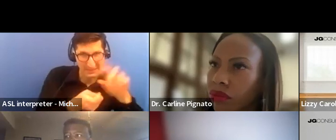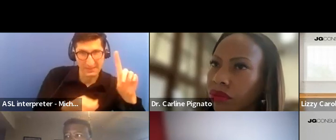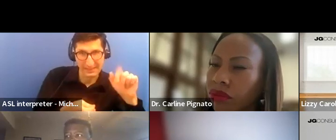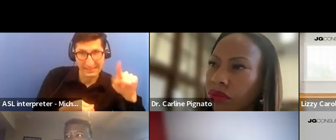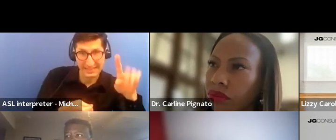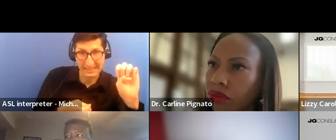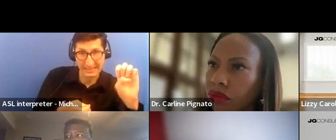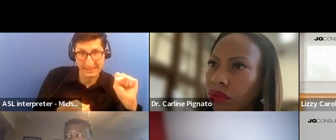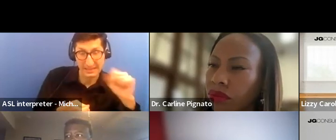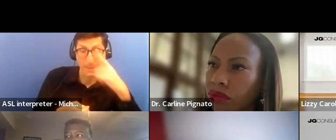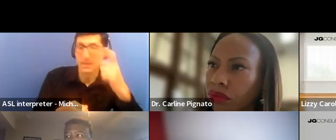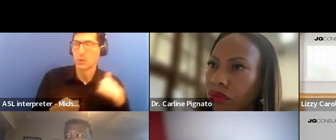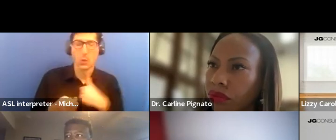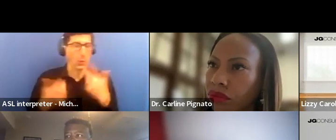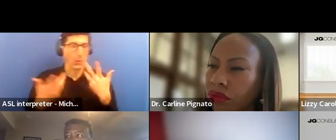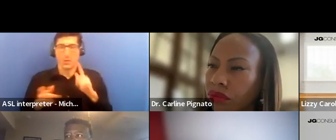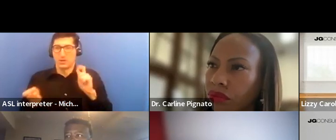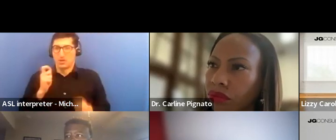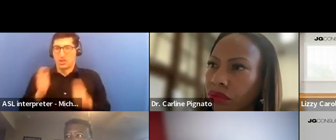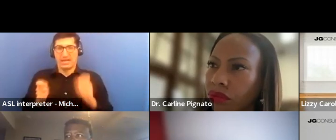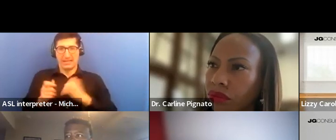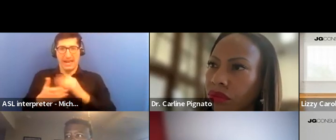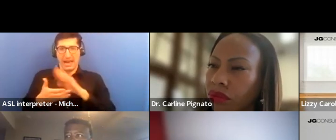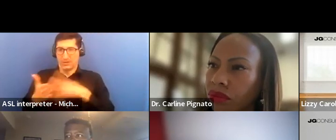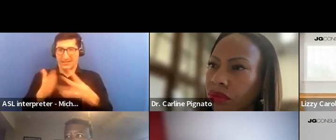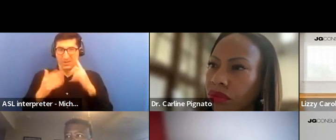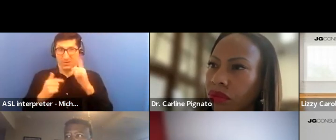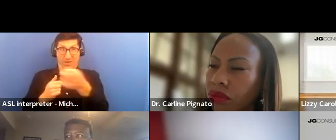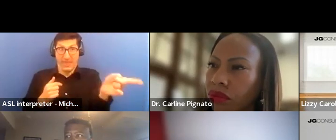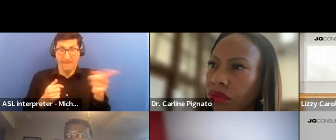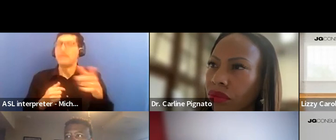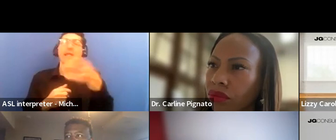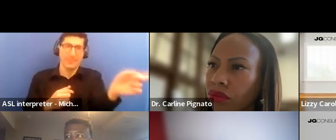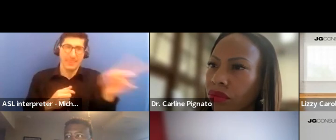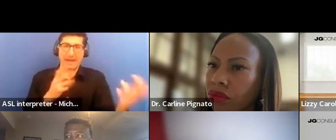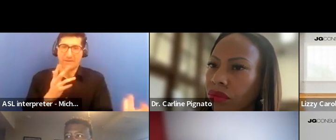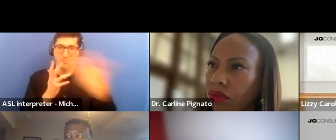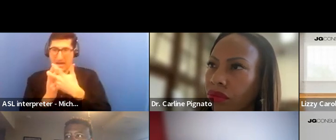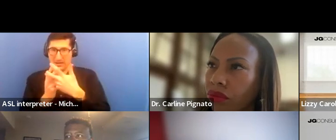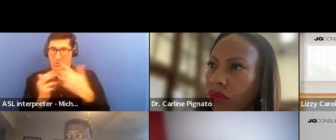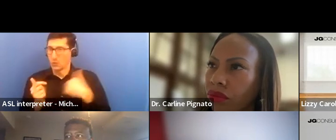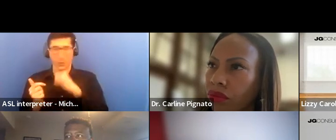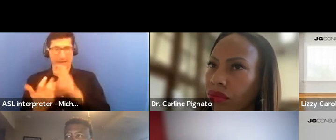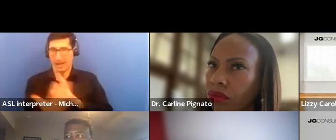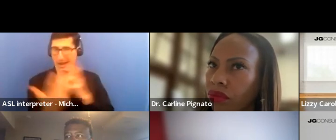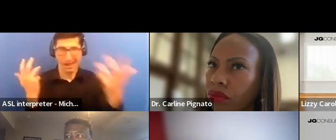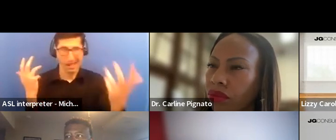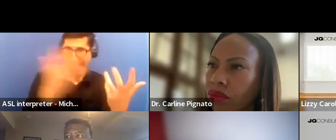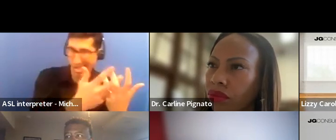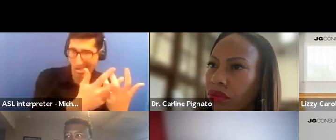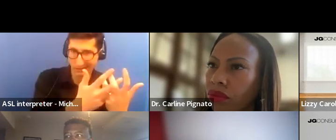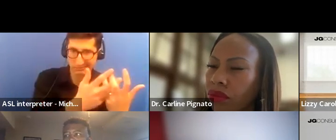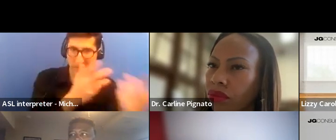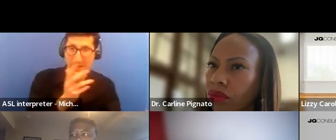candidates schedule. So we will hold our calendar and the candidates will work to our calendar. So it'll be easier to